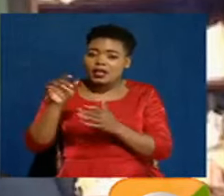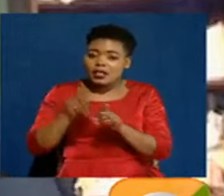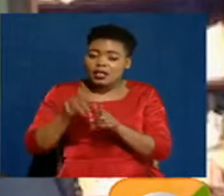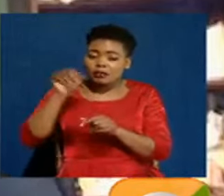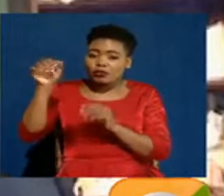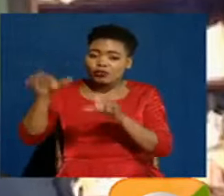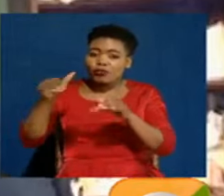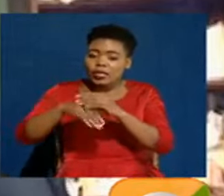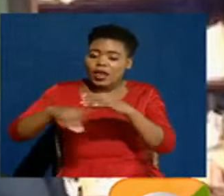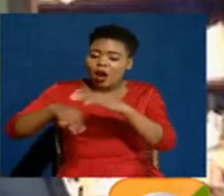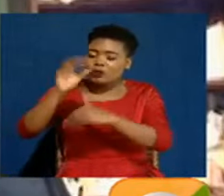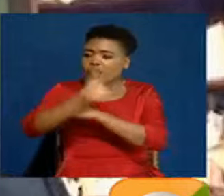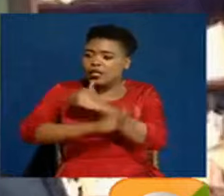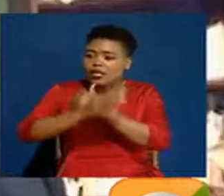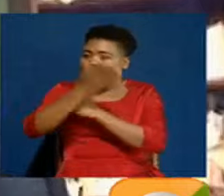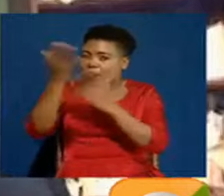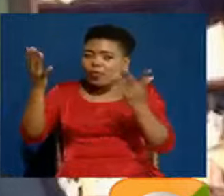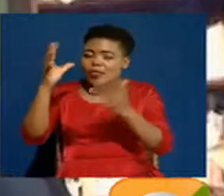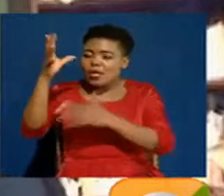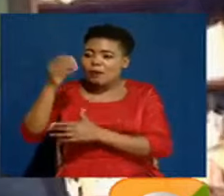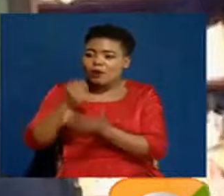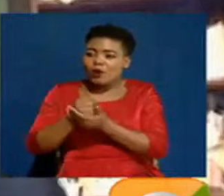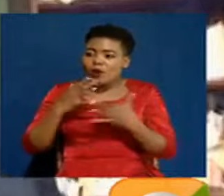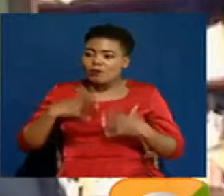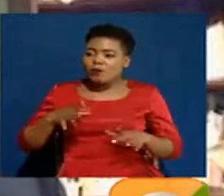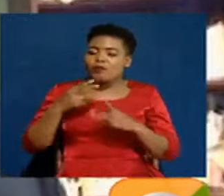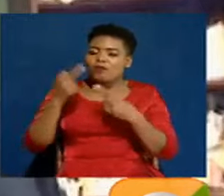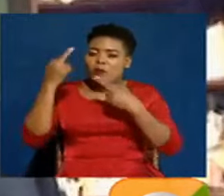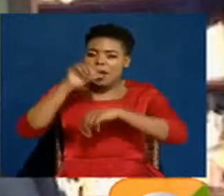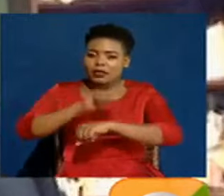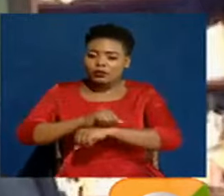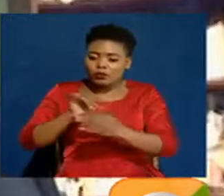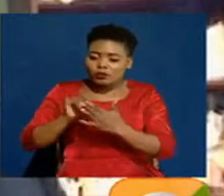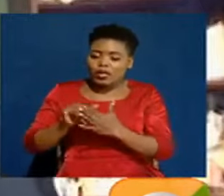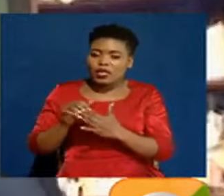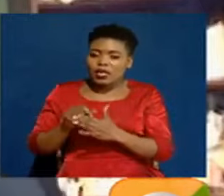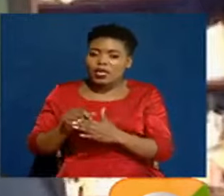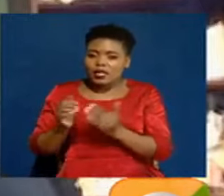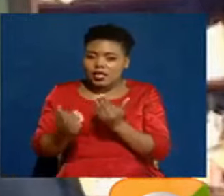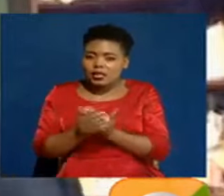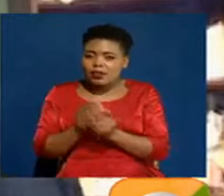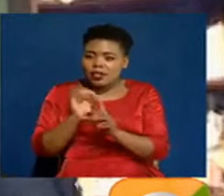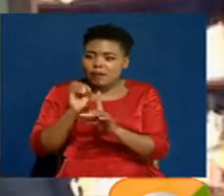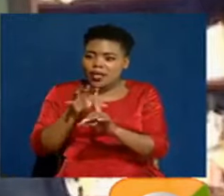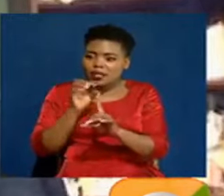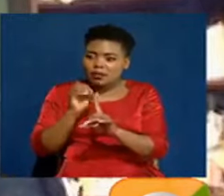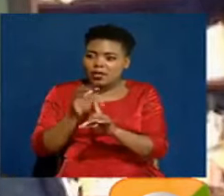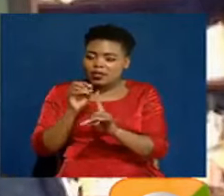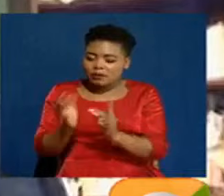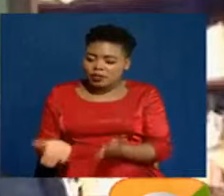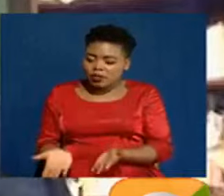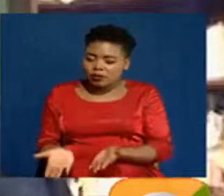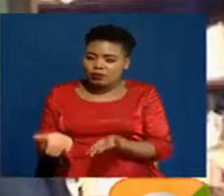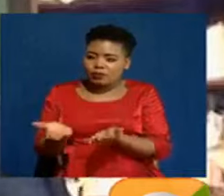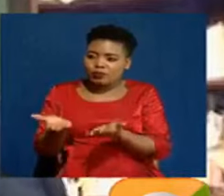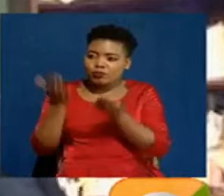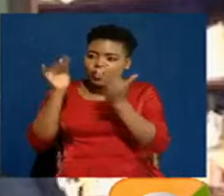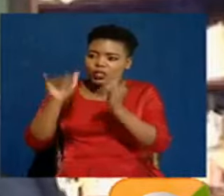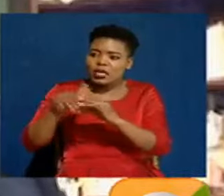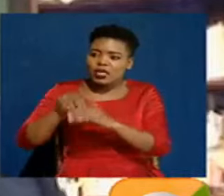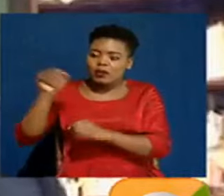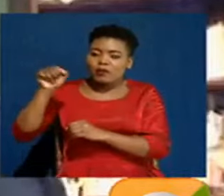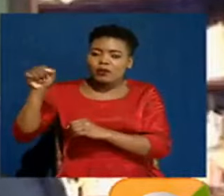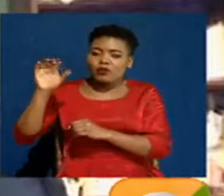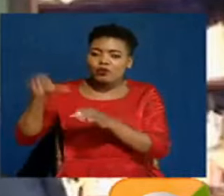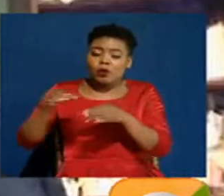from high school. And therefore, this person grows into the party and grows believing in the party. In Kenya, as I